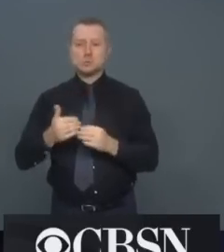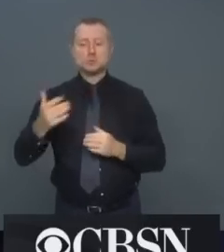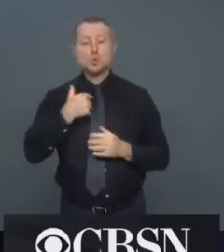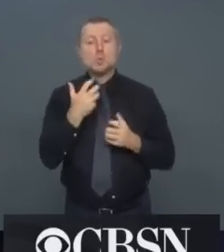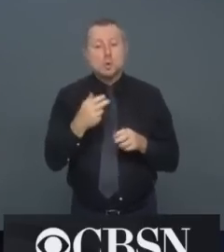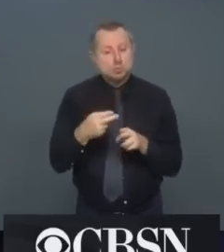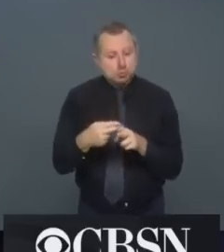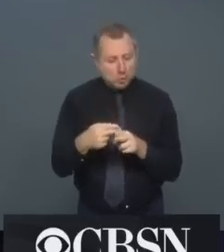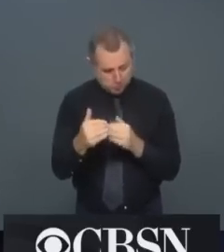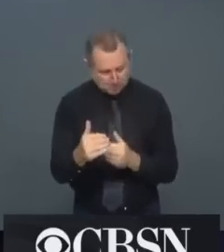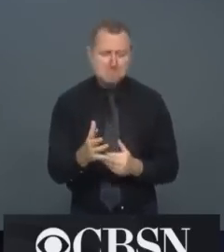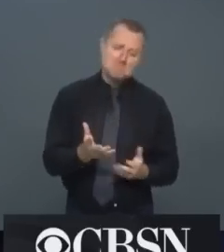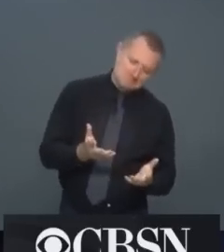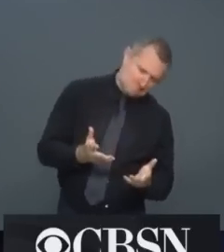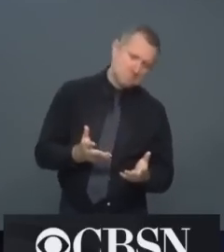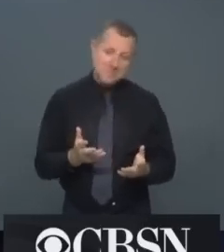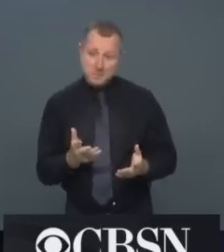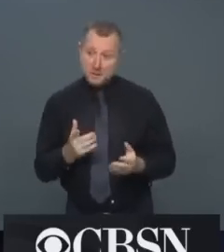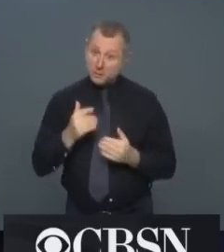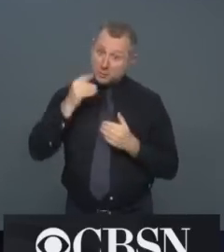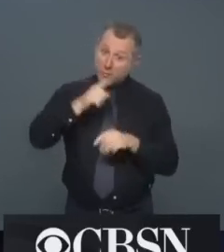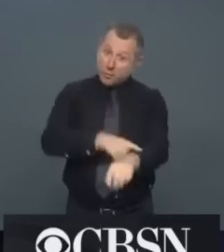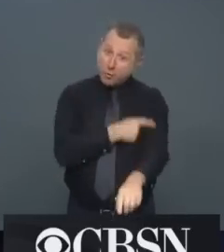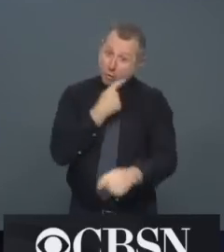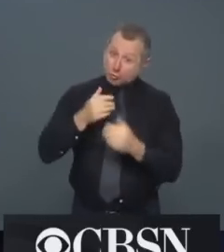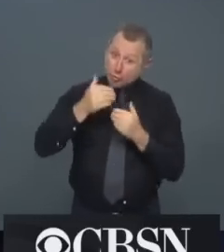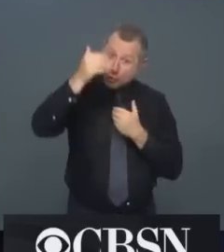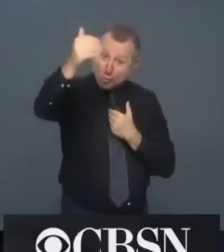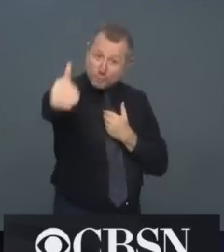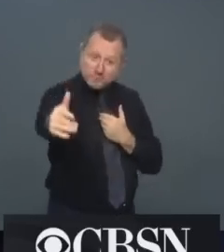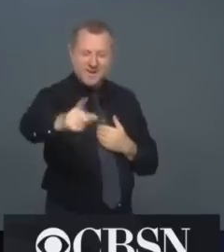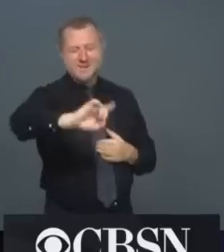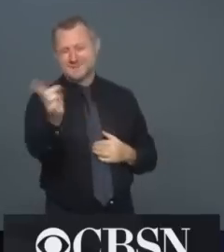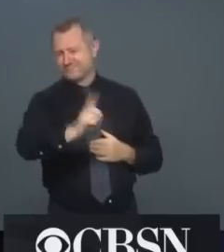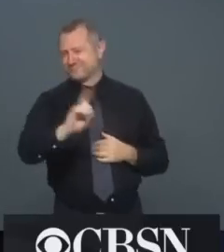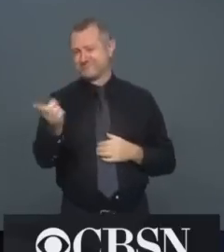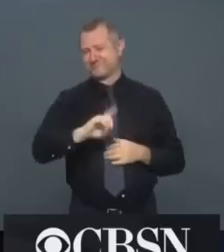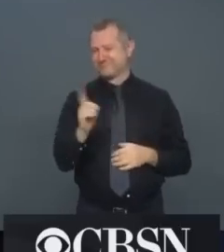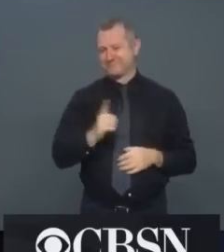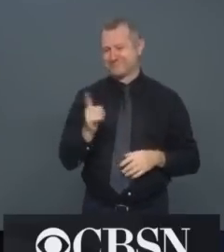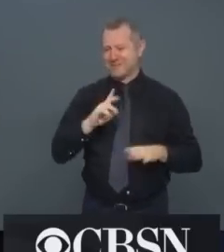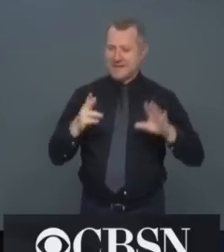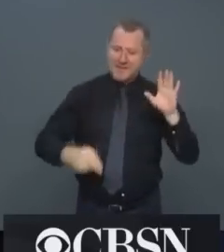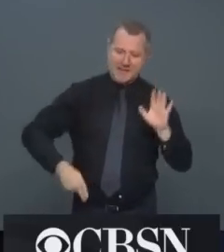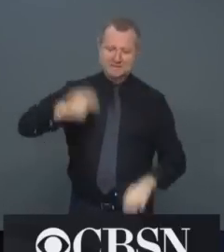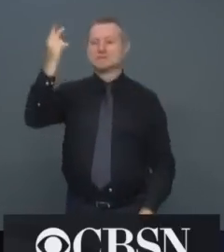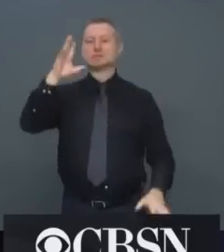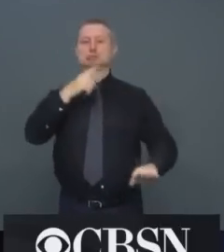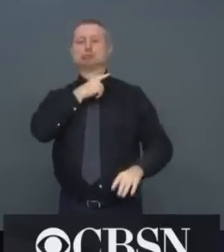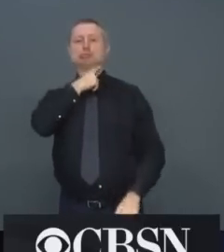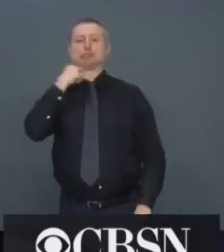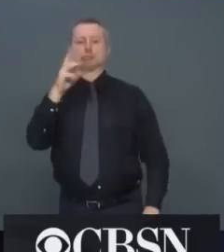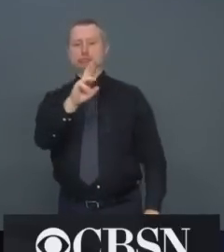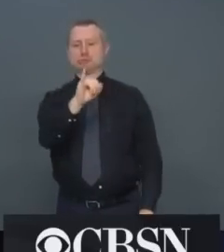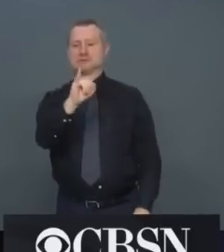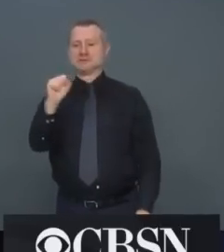borrowing. Long-term borrowing is a highly risky venture right now.